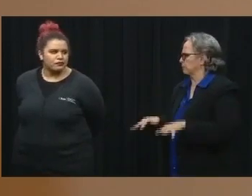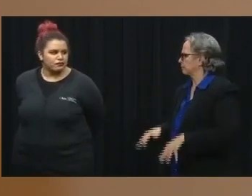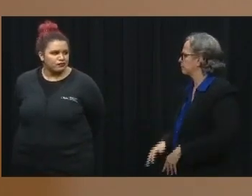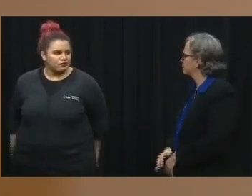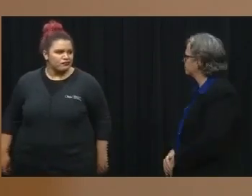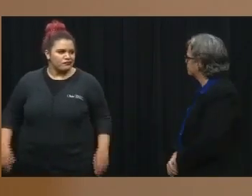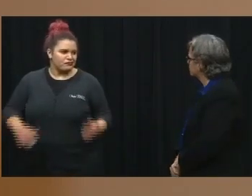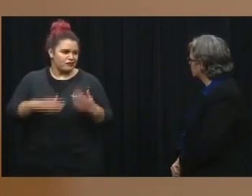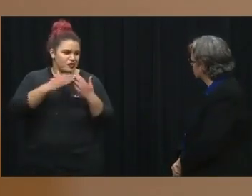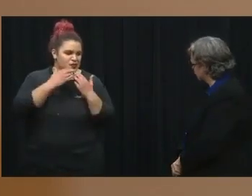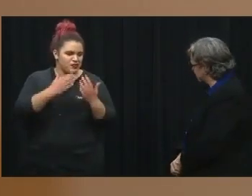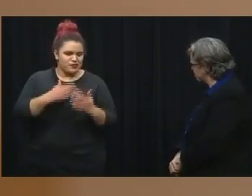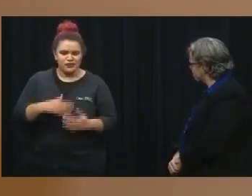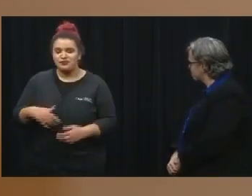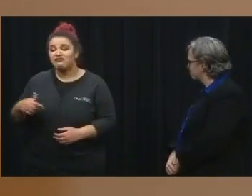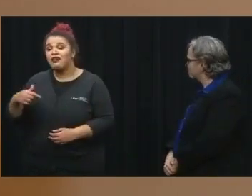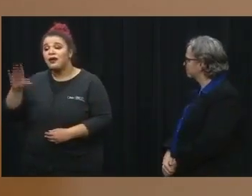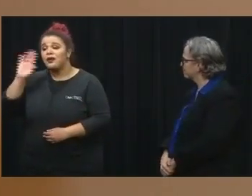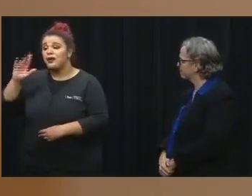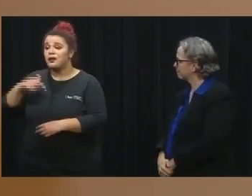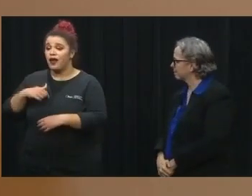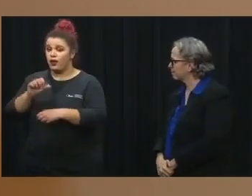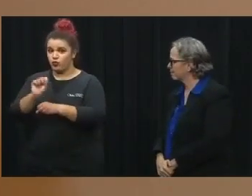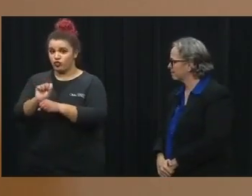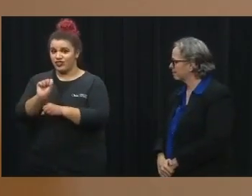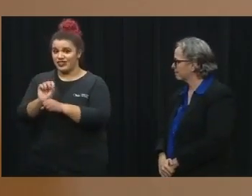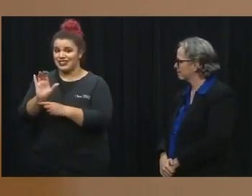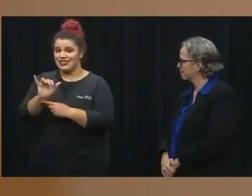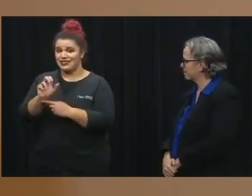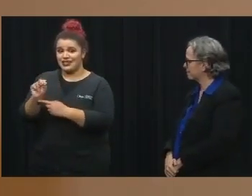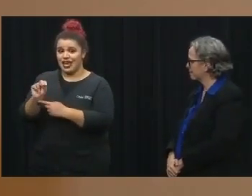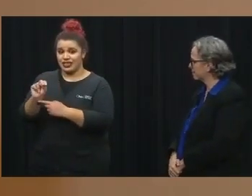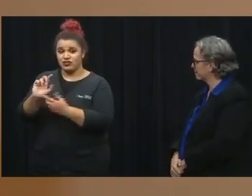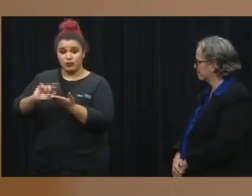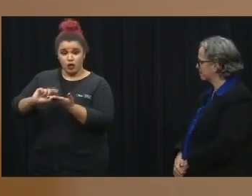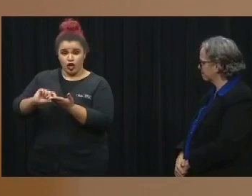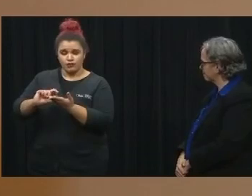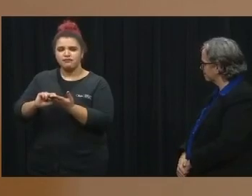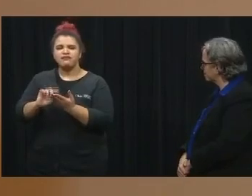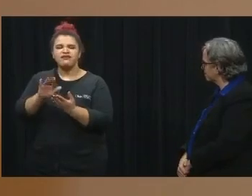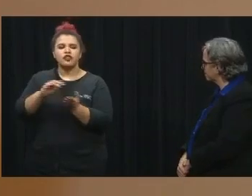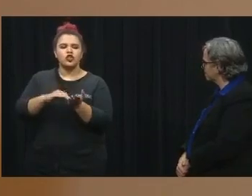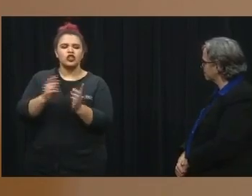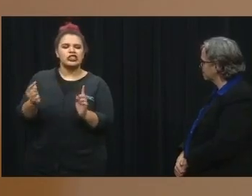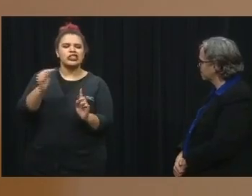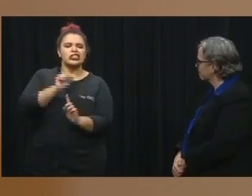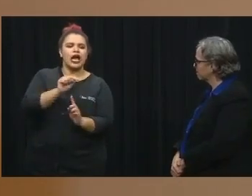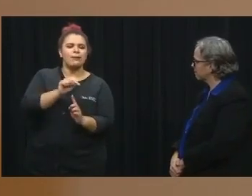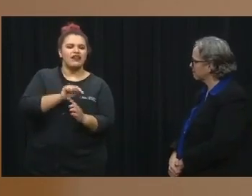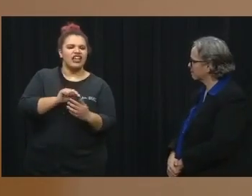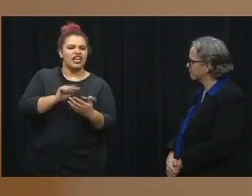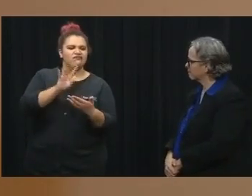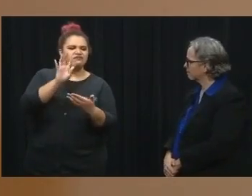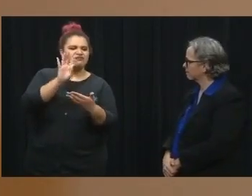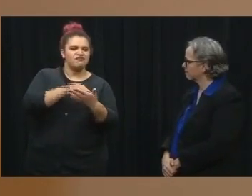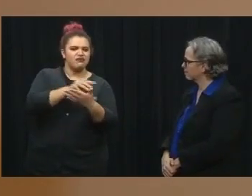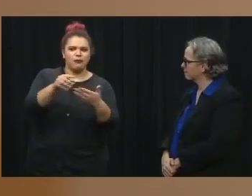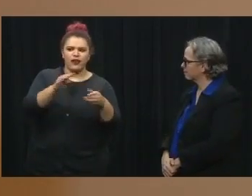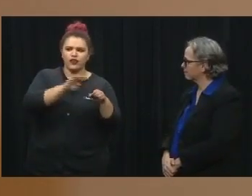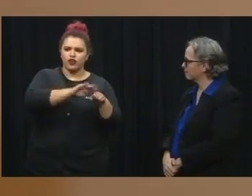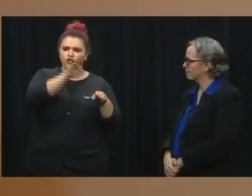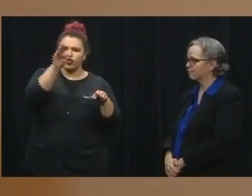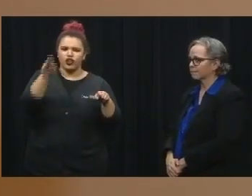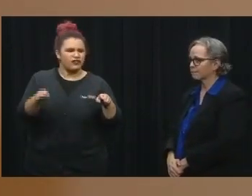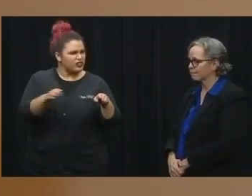This is Jackie Borchert from the Cincinnati Enquirer. Dr. Acton, I'd like to go back to the curve. I don't know if you can show it again.